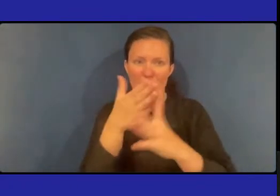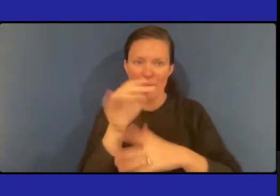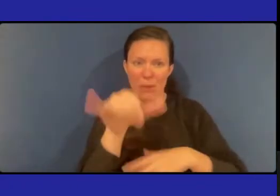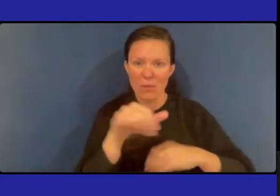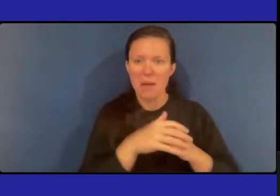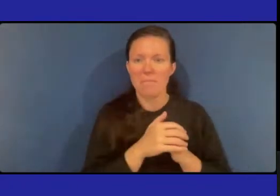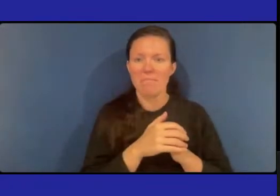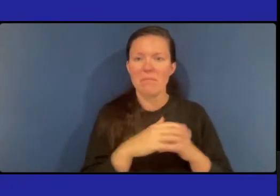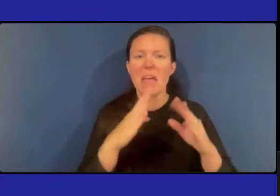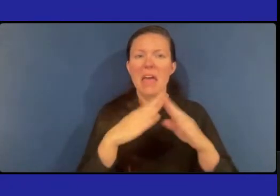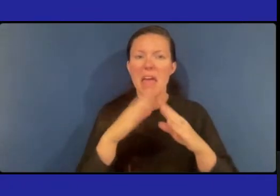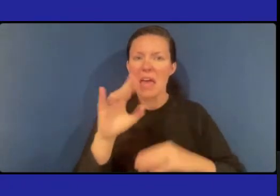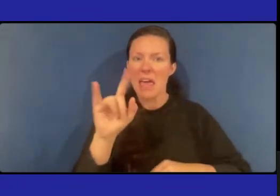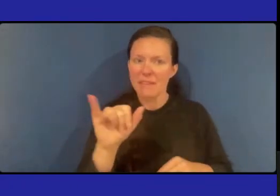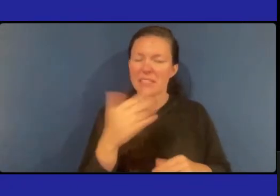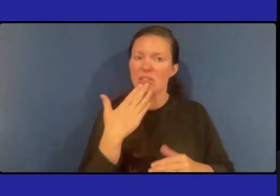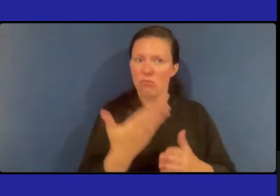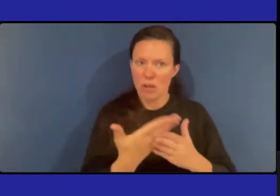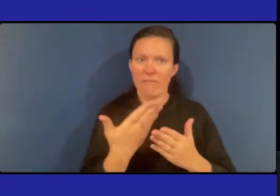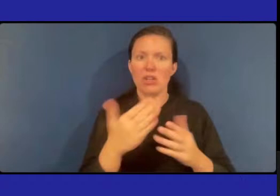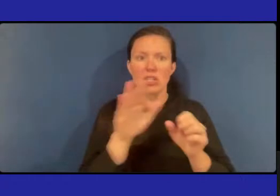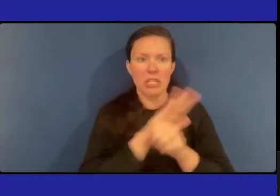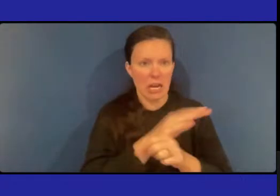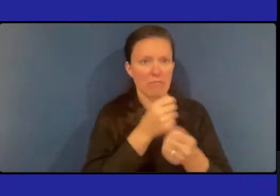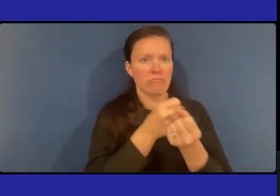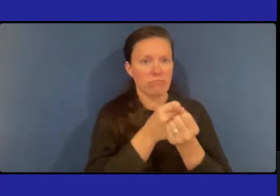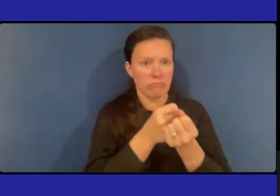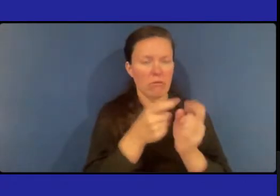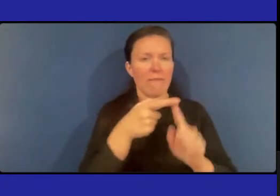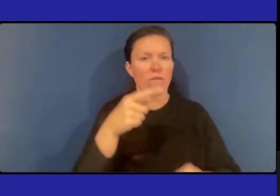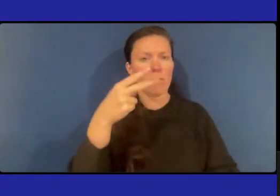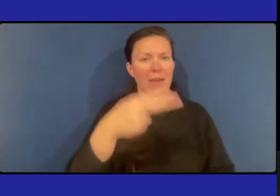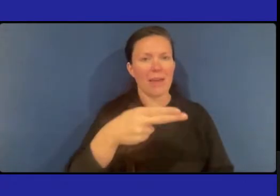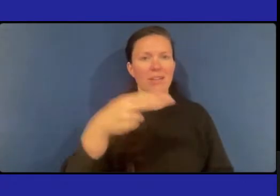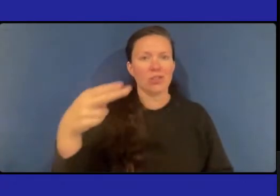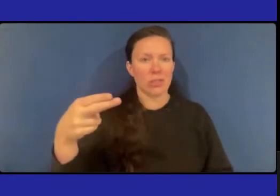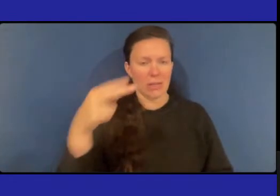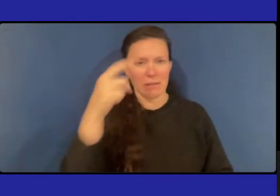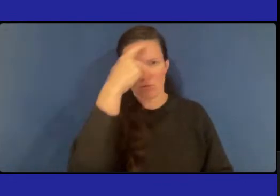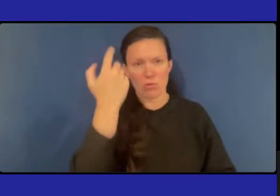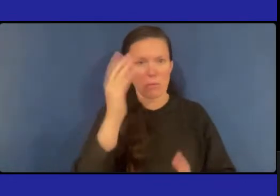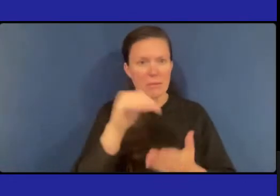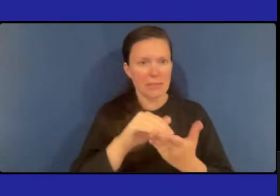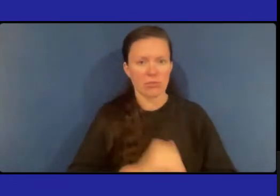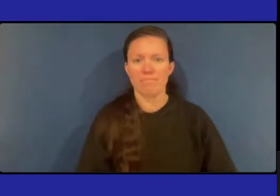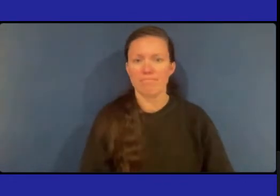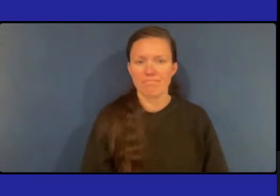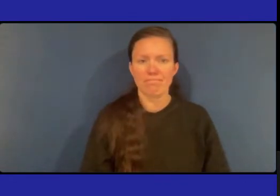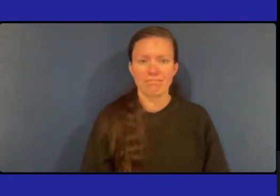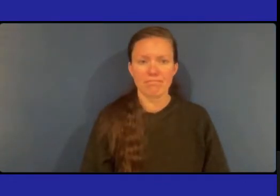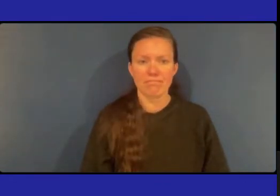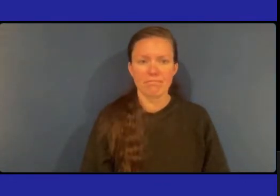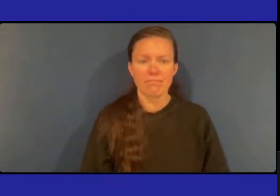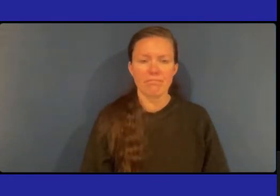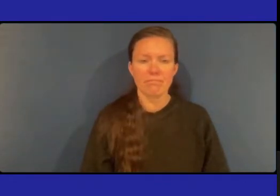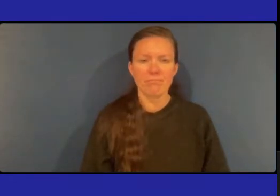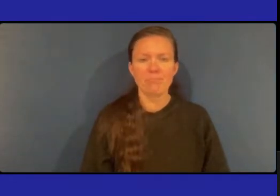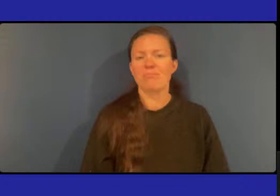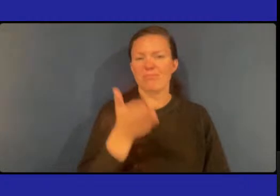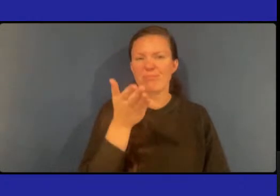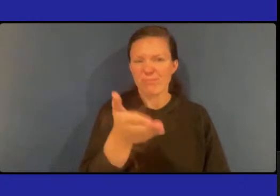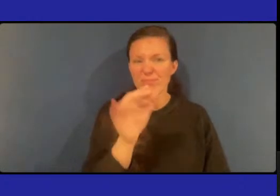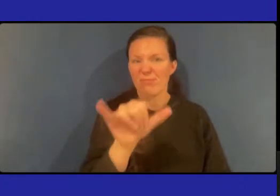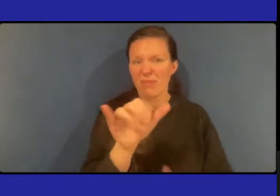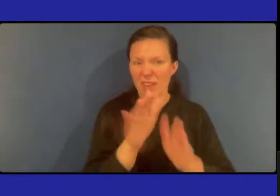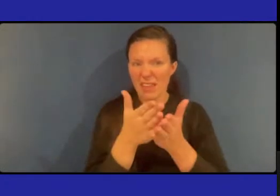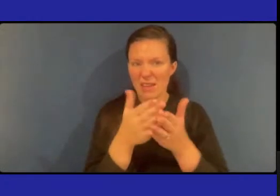well covered by the H&H trauma centers. Next slide, please. So this is the book, I